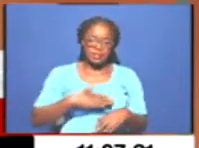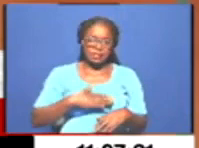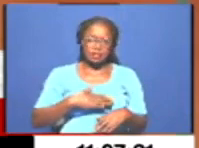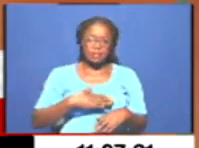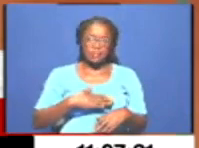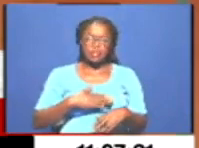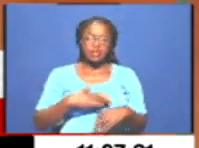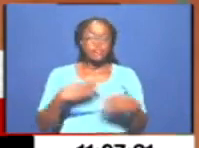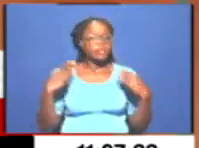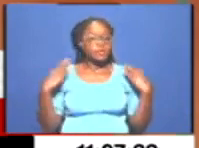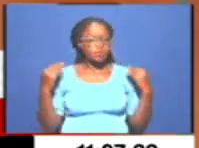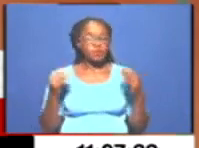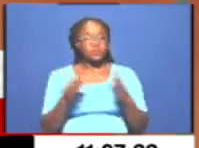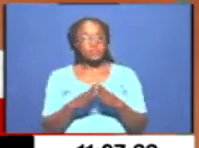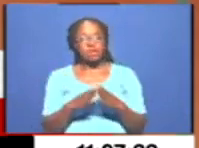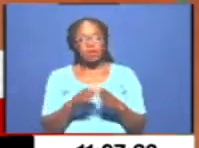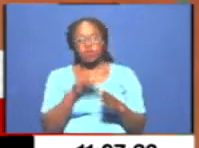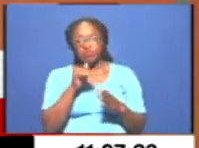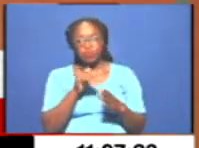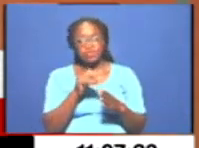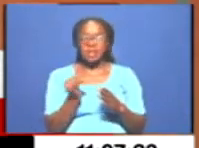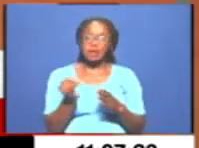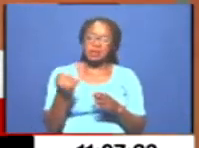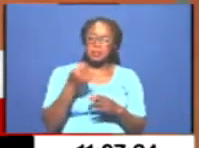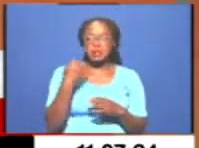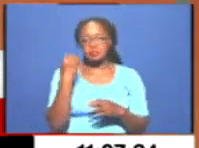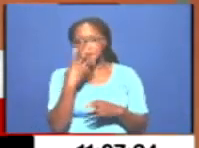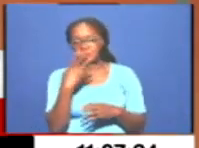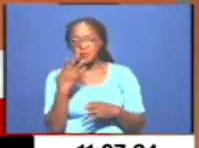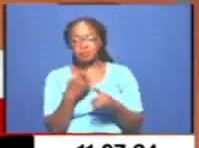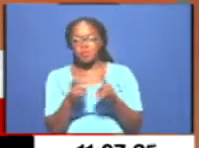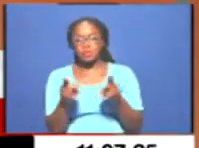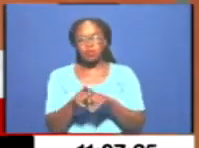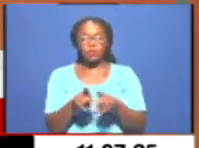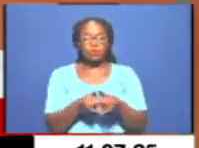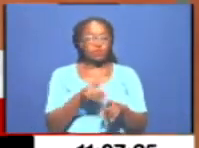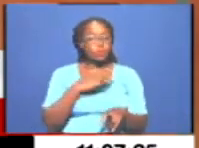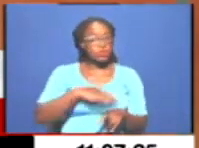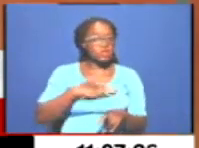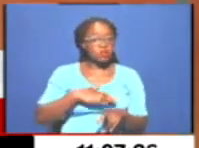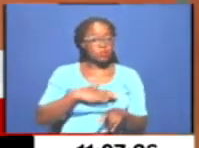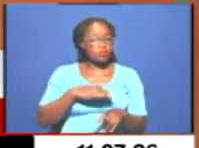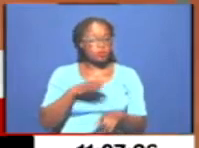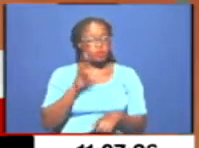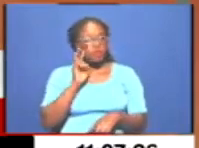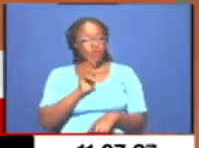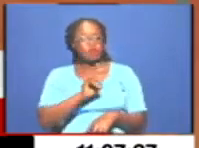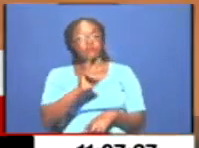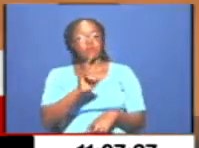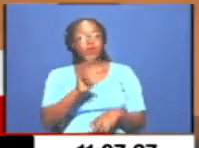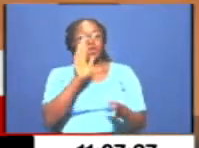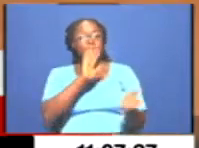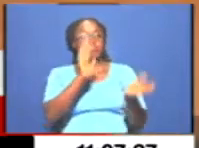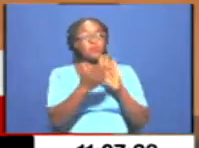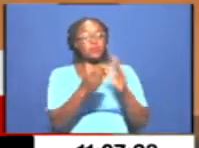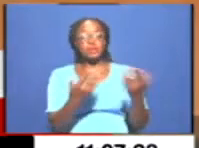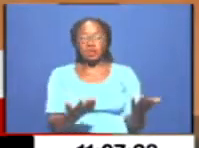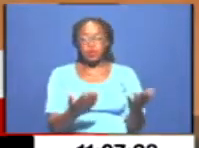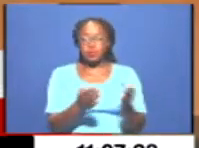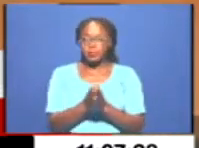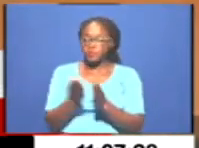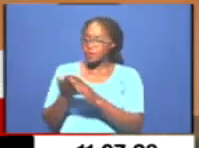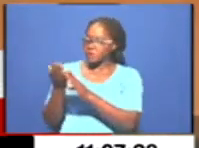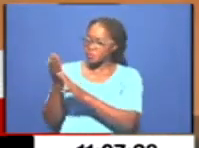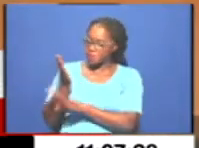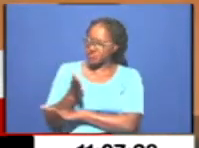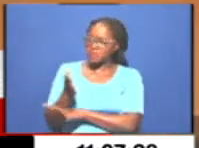viewed from not just the artistic and the beauty of it, but from the scientific point of view. What's the approach on this? Previously, we had what we